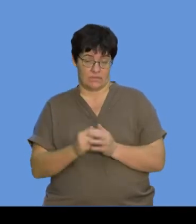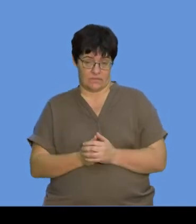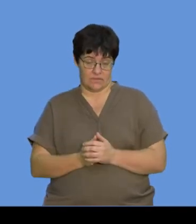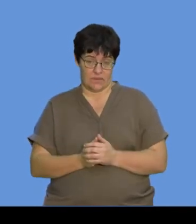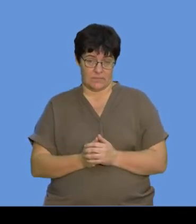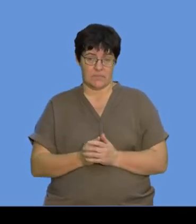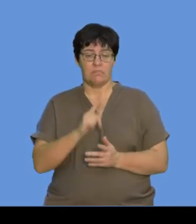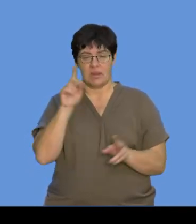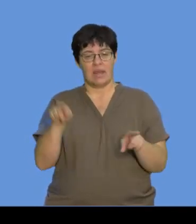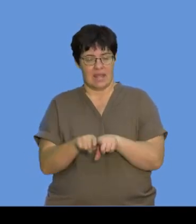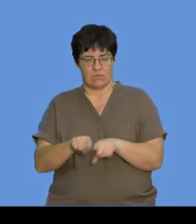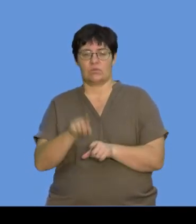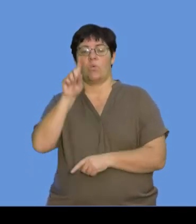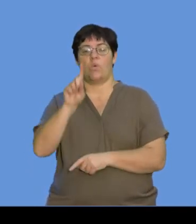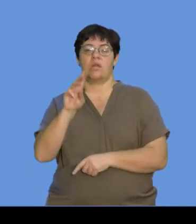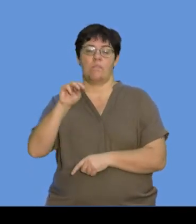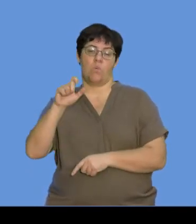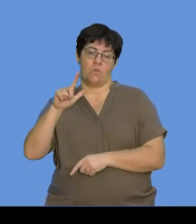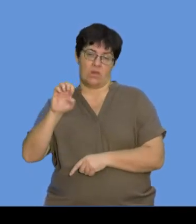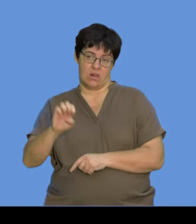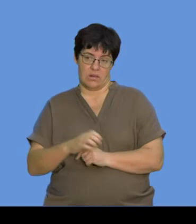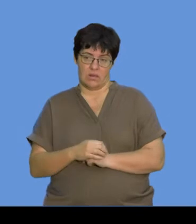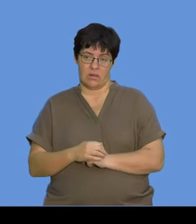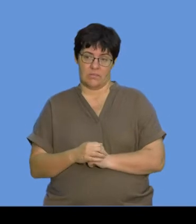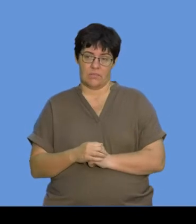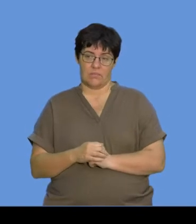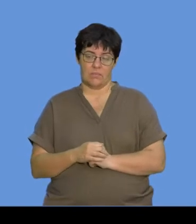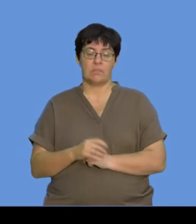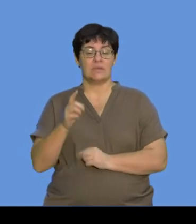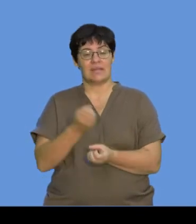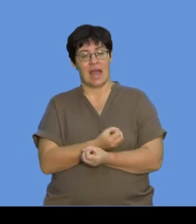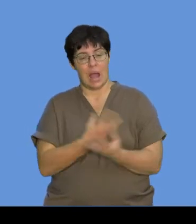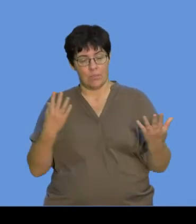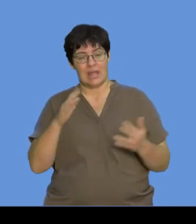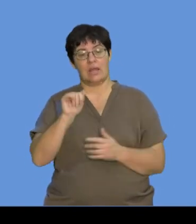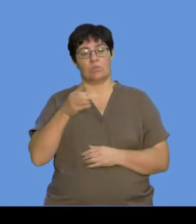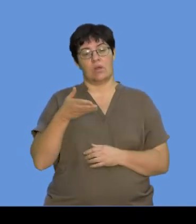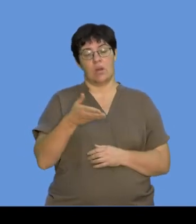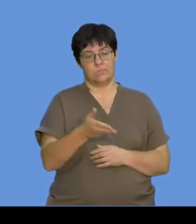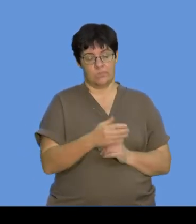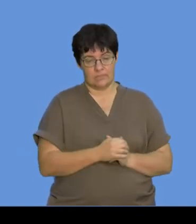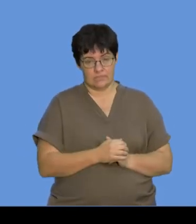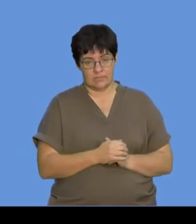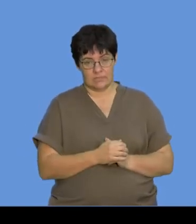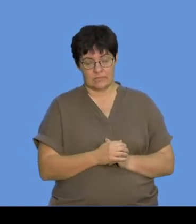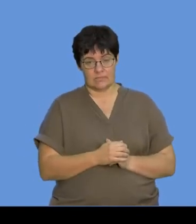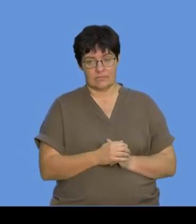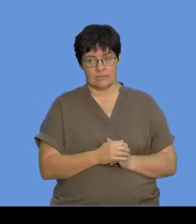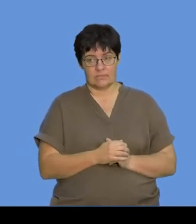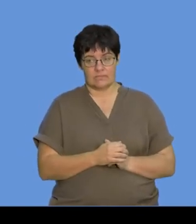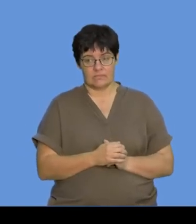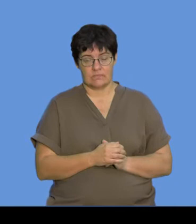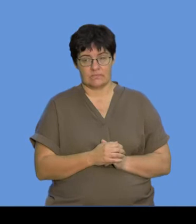number of atoms is equals to 1 mole. So 1 mole is the number of atoms in this case,